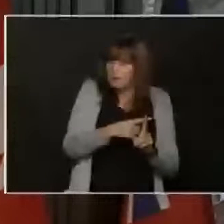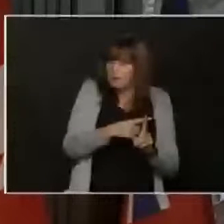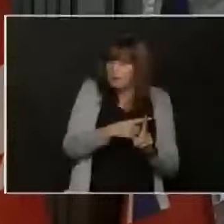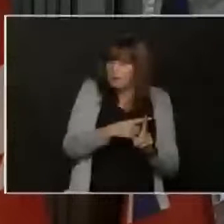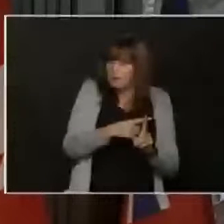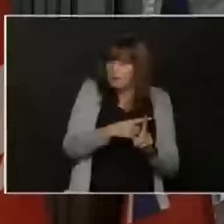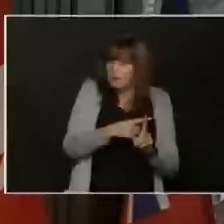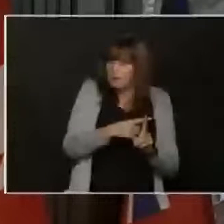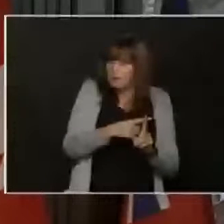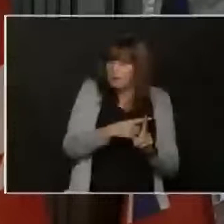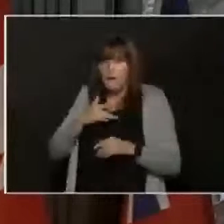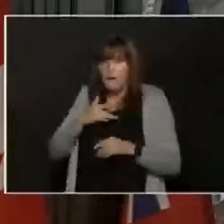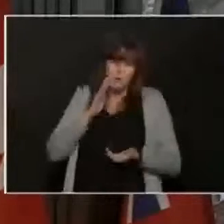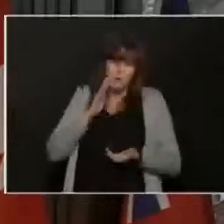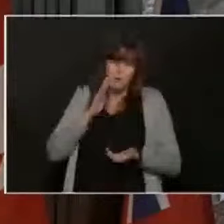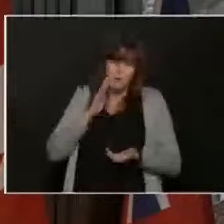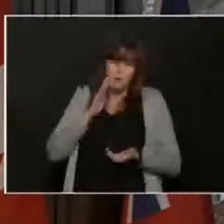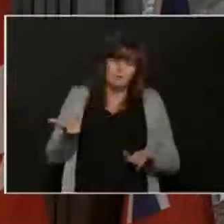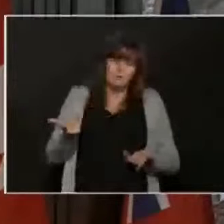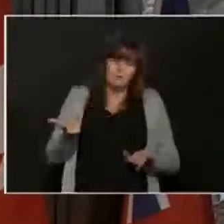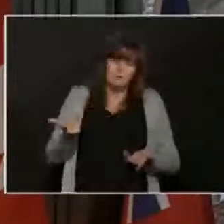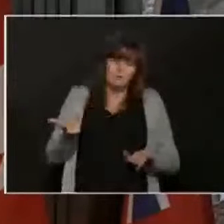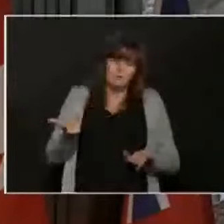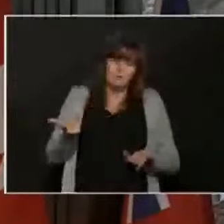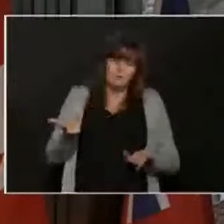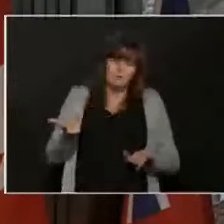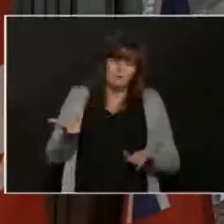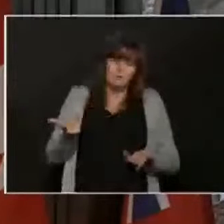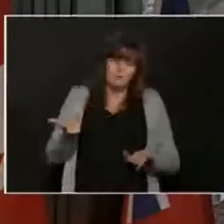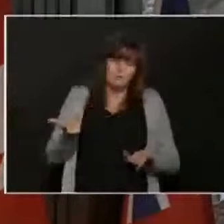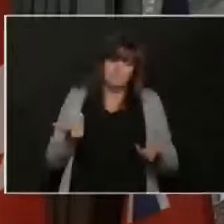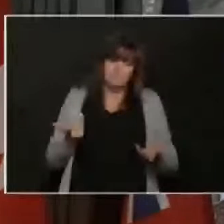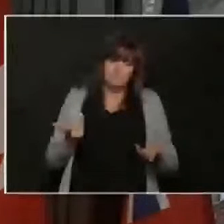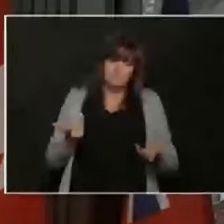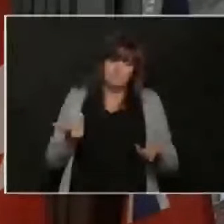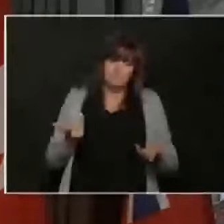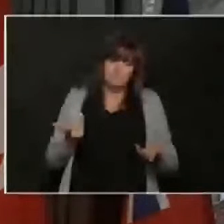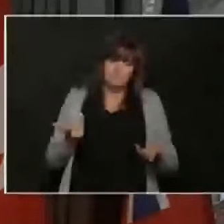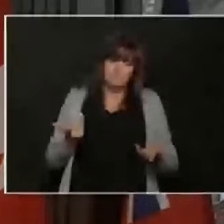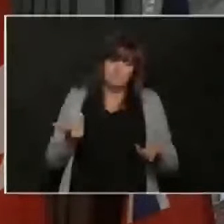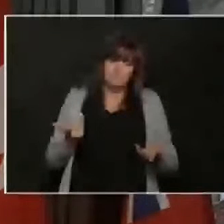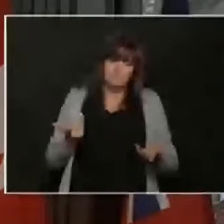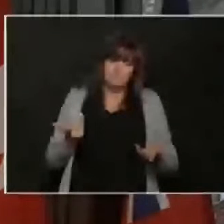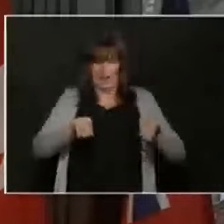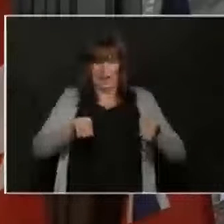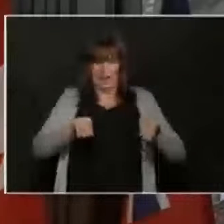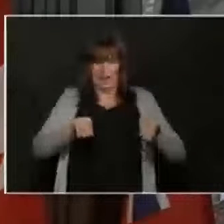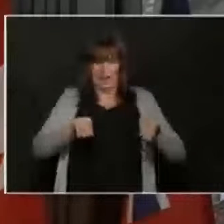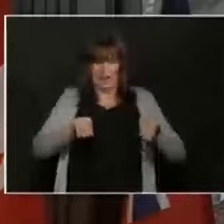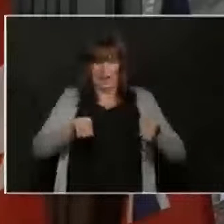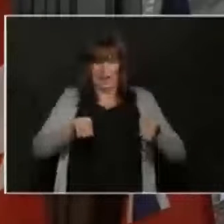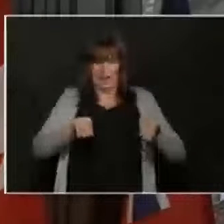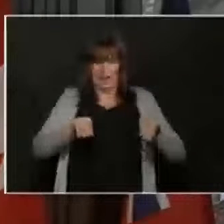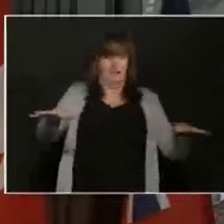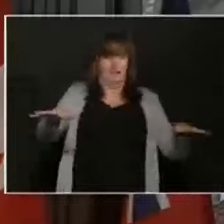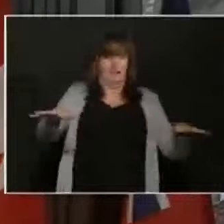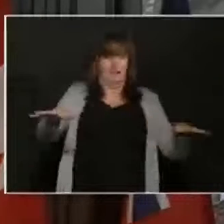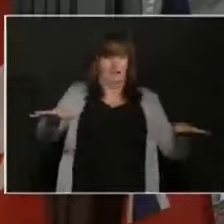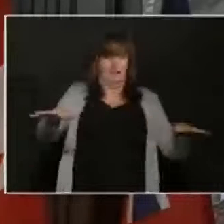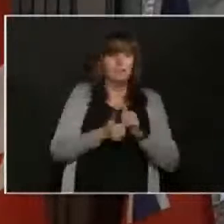in the upcoming slides, the majority of Ontarians are working to follow the public health restrictions. Thank